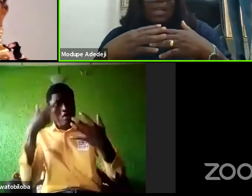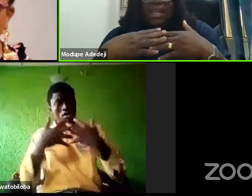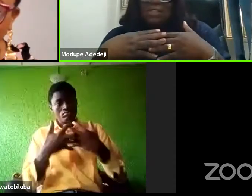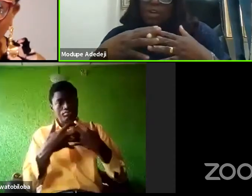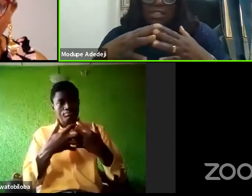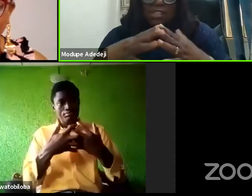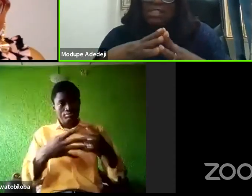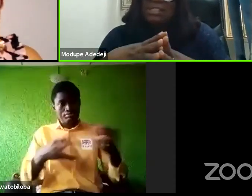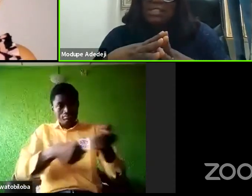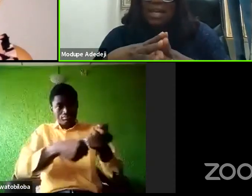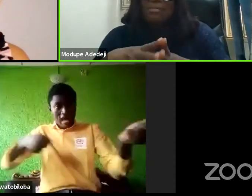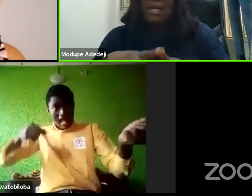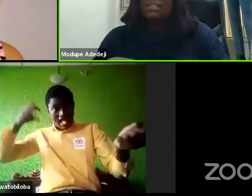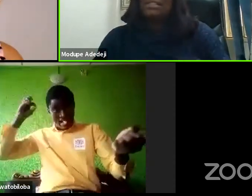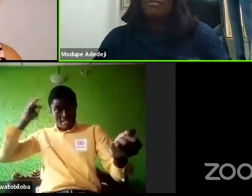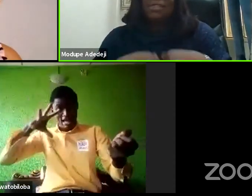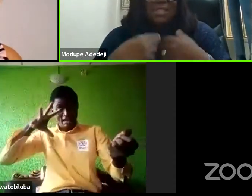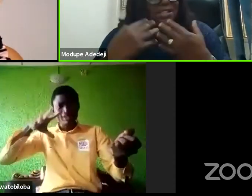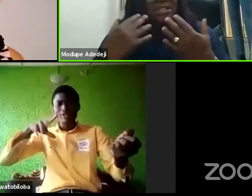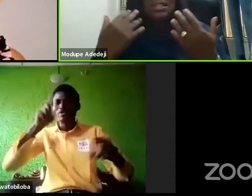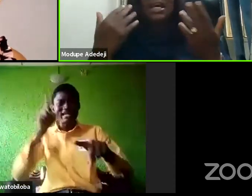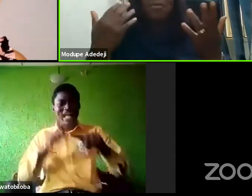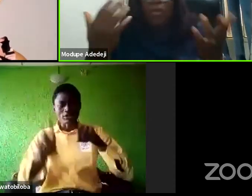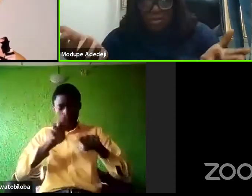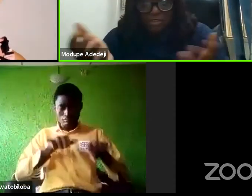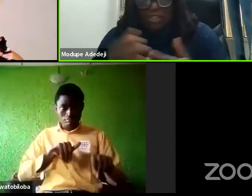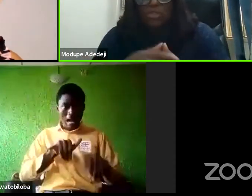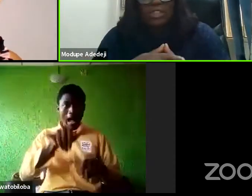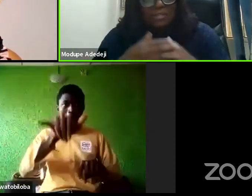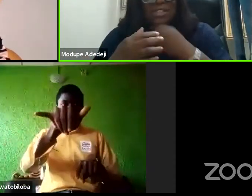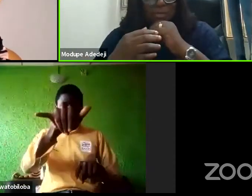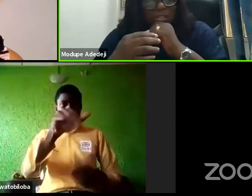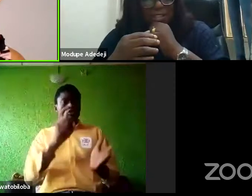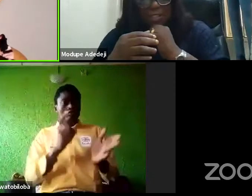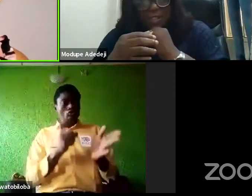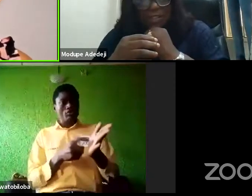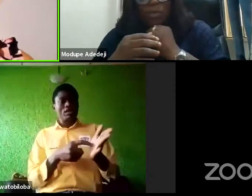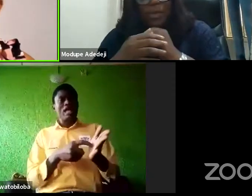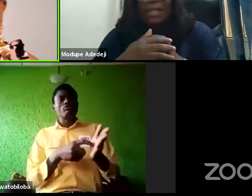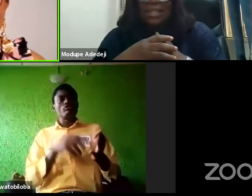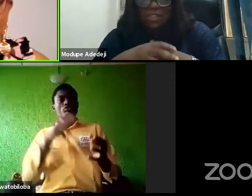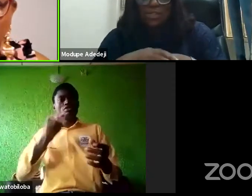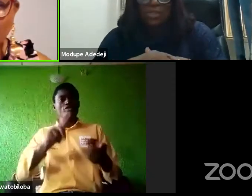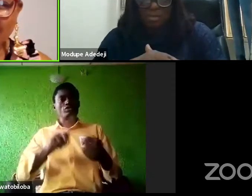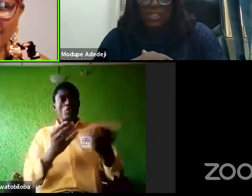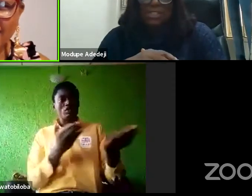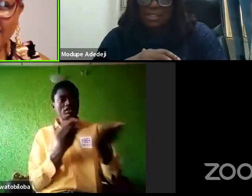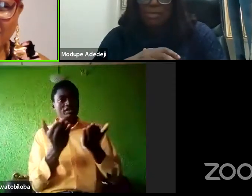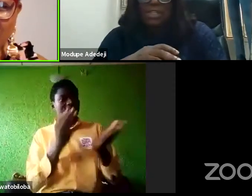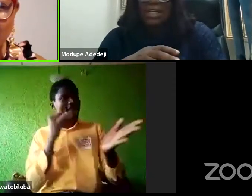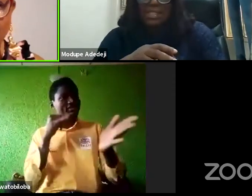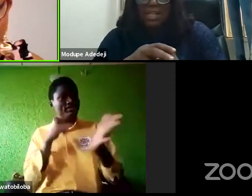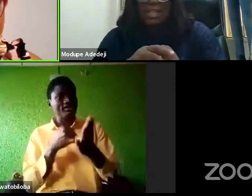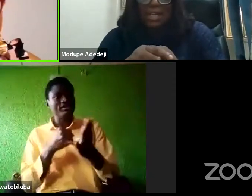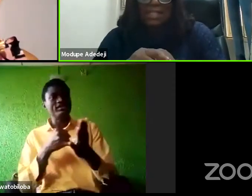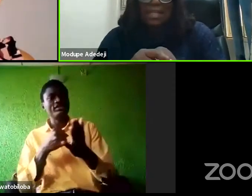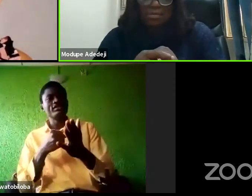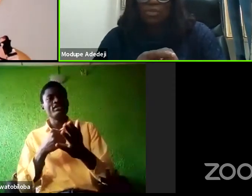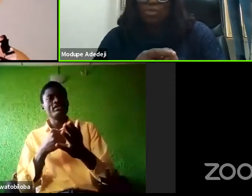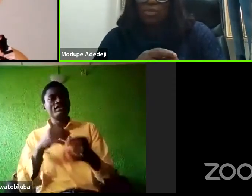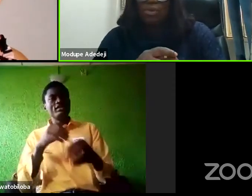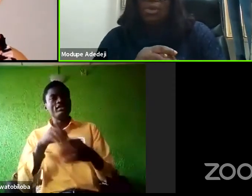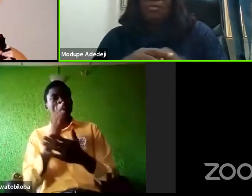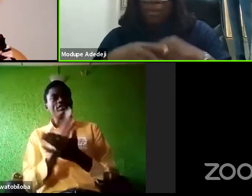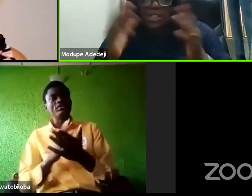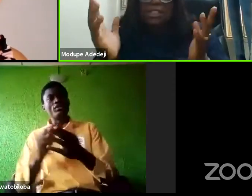So age 40 is the time that servicing is needed more. You need to service pay attention to the body. The body cries out at that